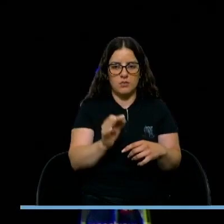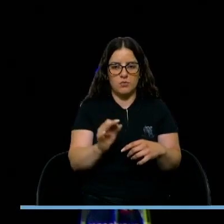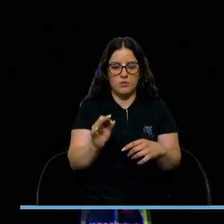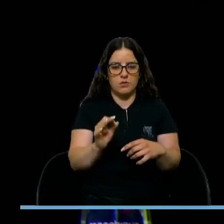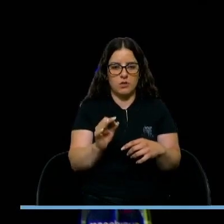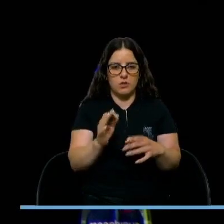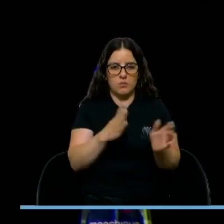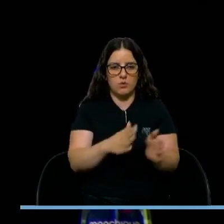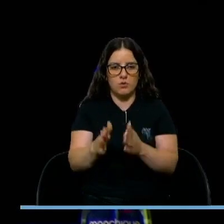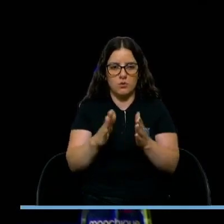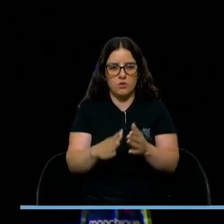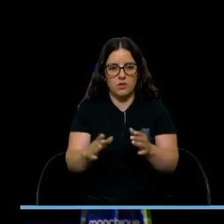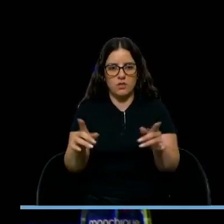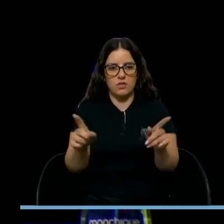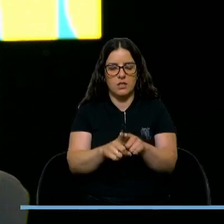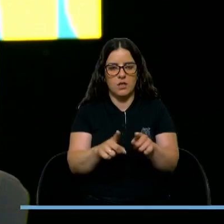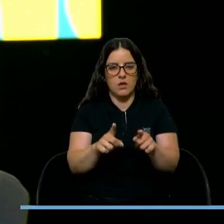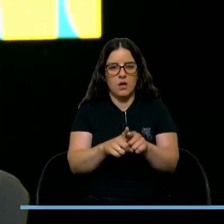produced with a